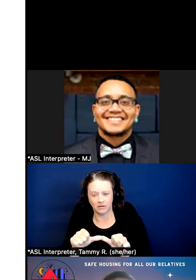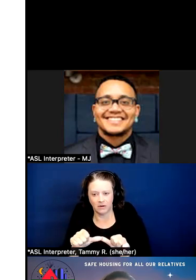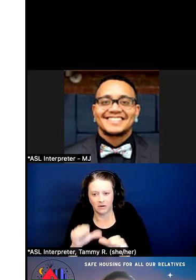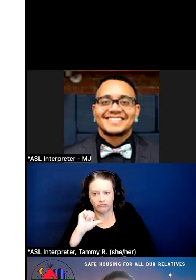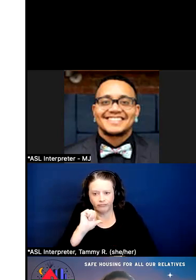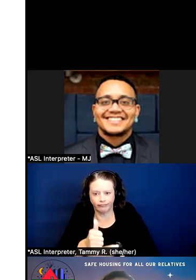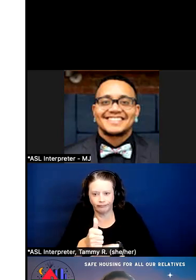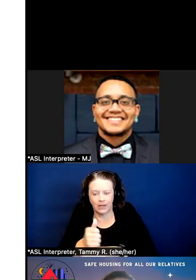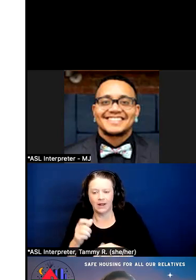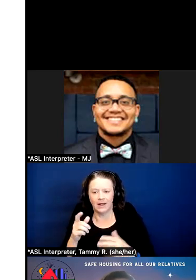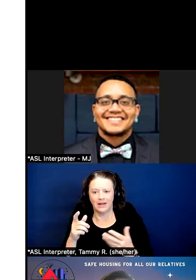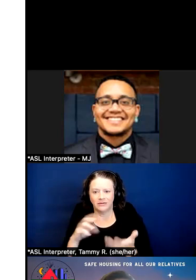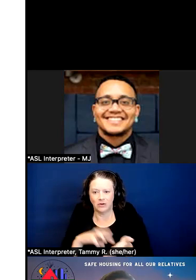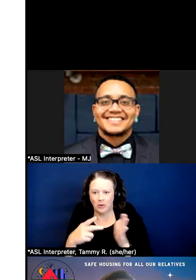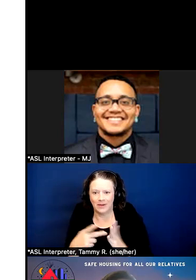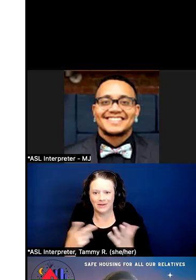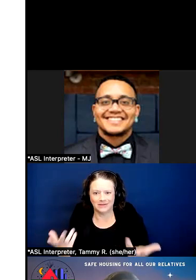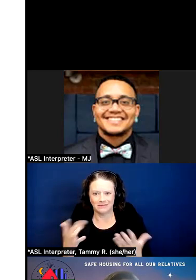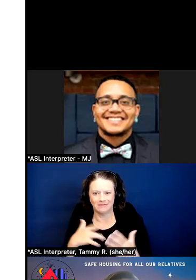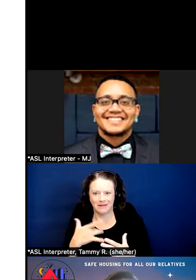inherently lacked a sense of permanency.